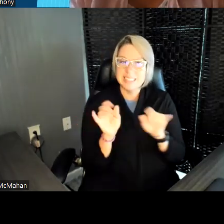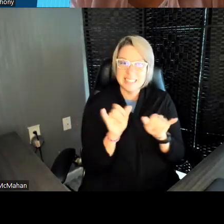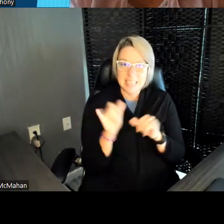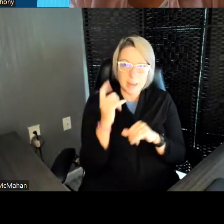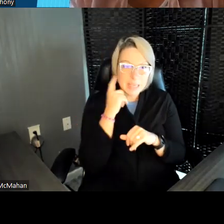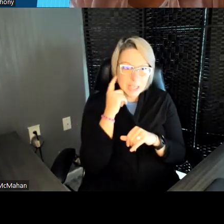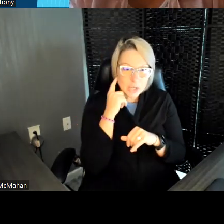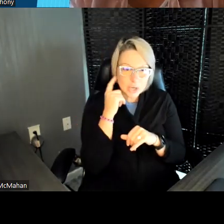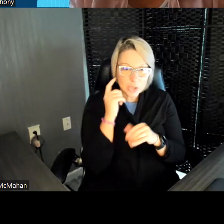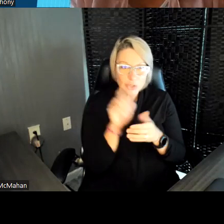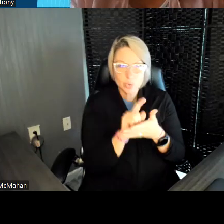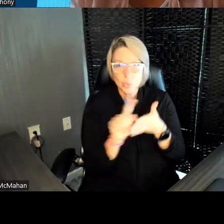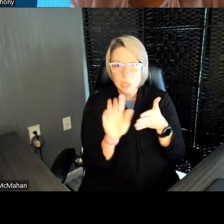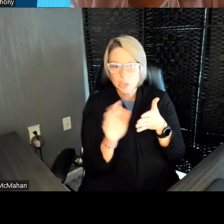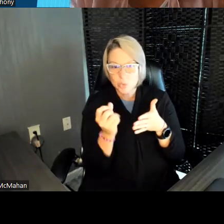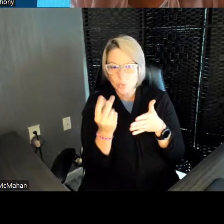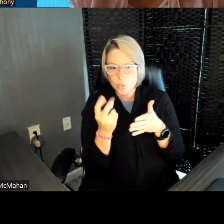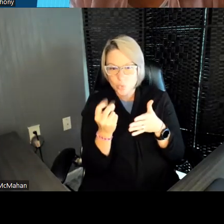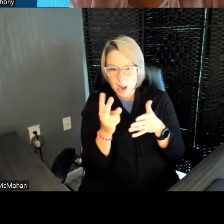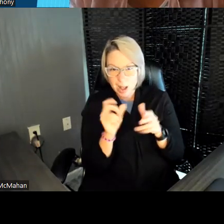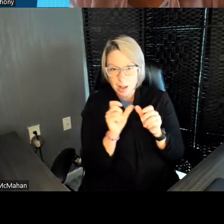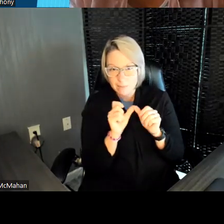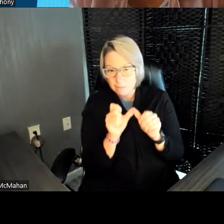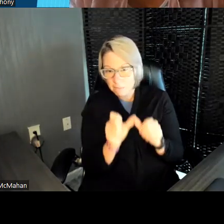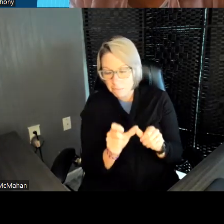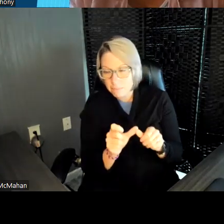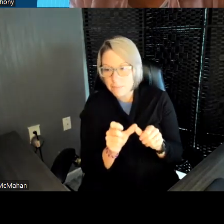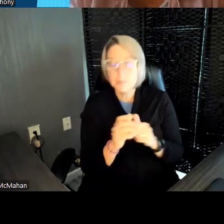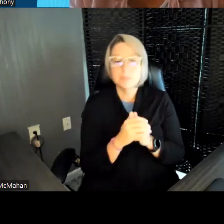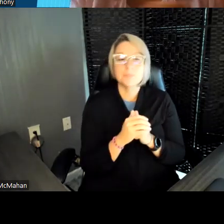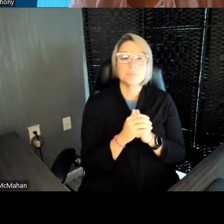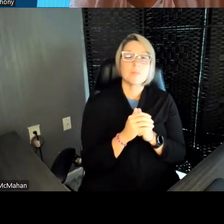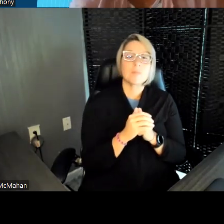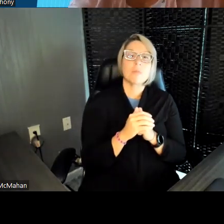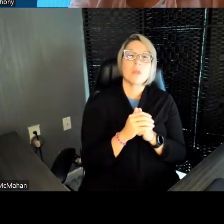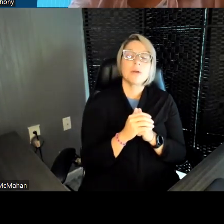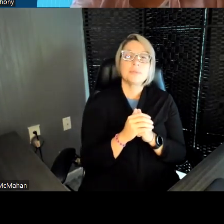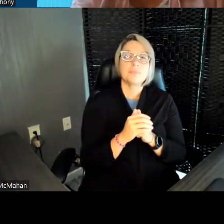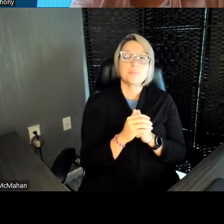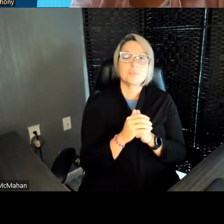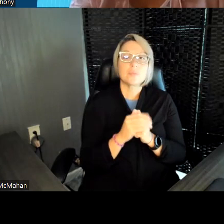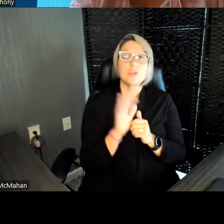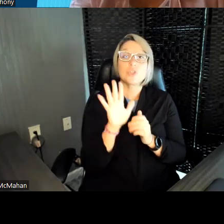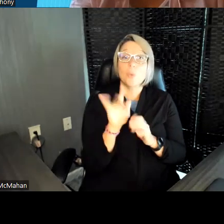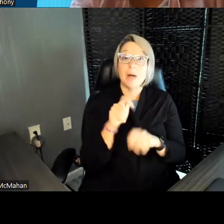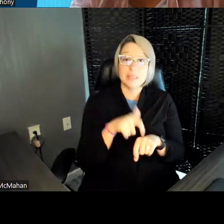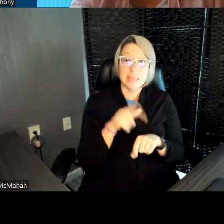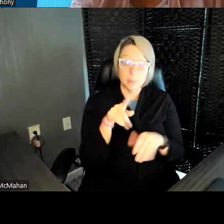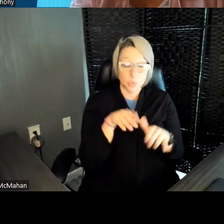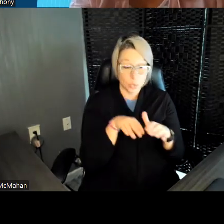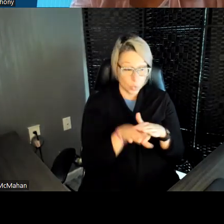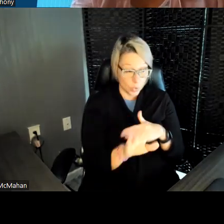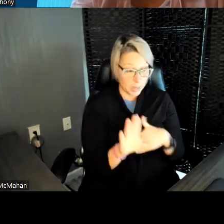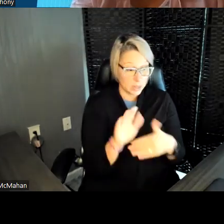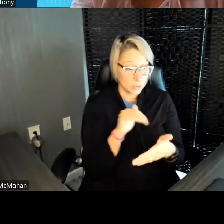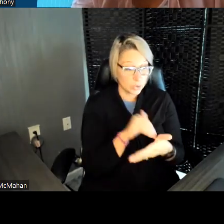time that evolution really happens, time of the first prenatal visit. So by the time you go in, you can see